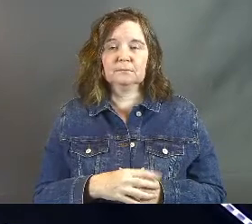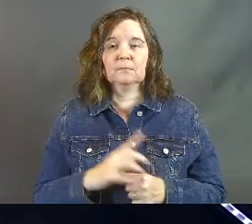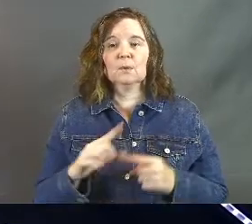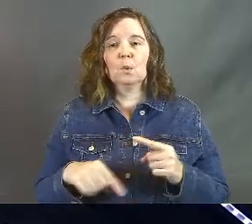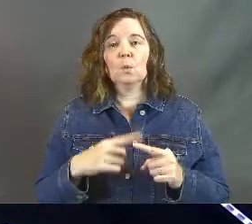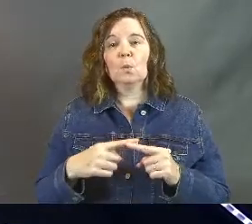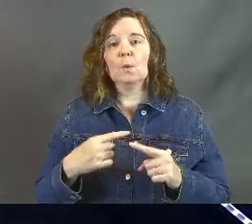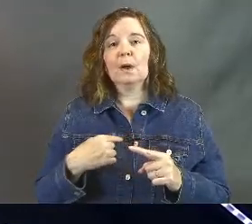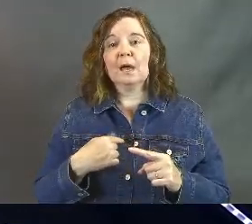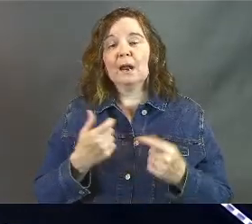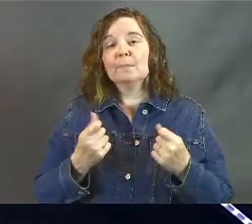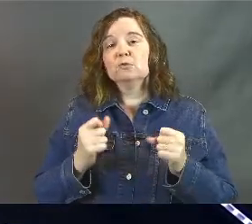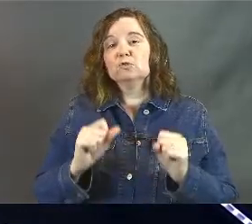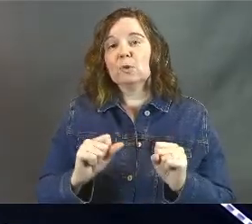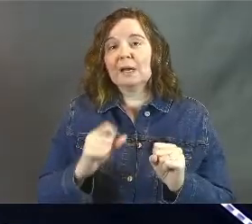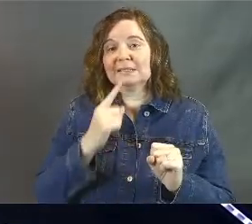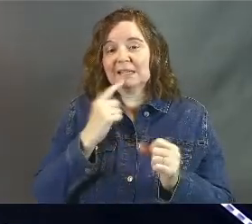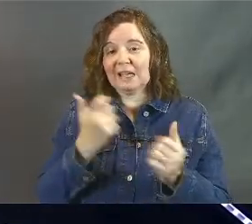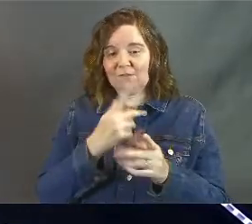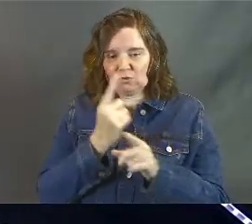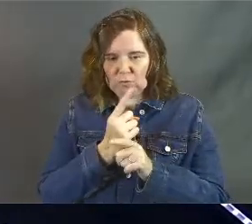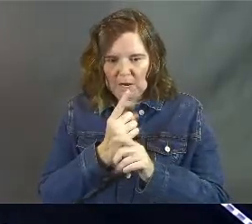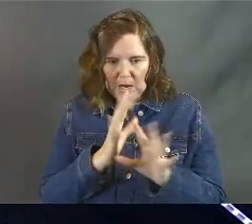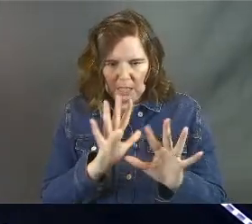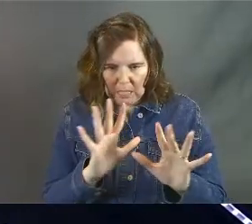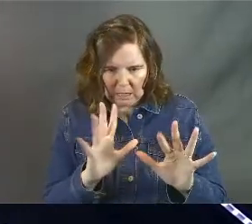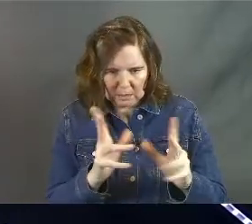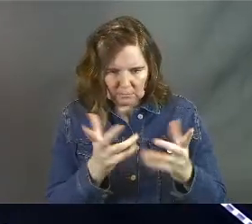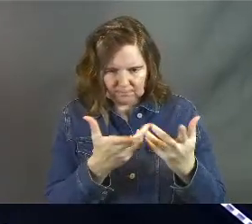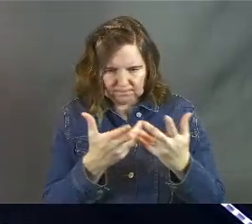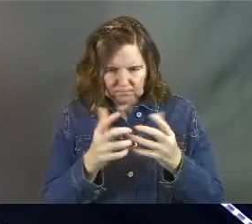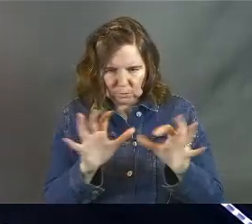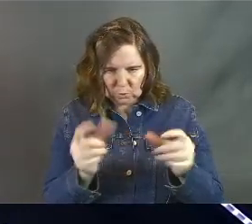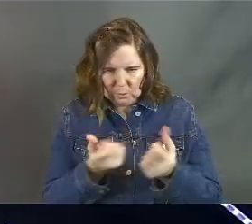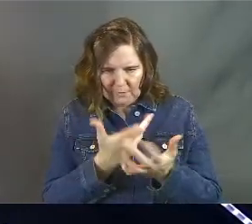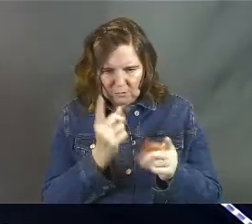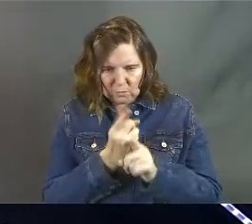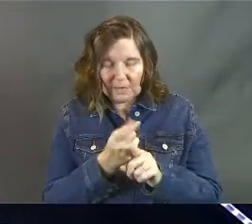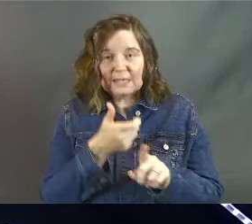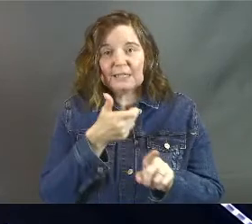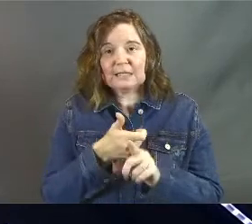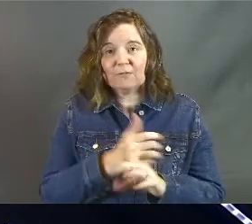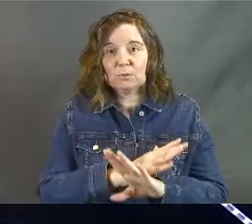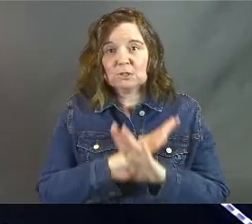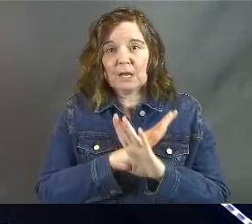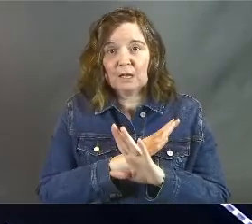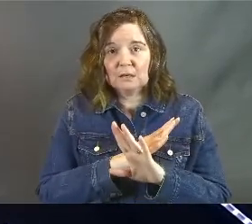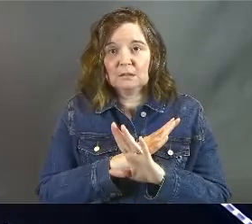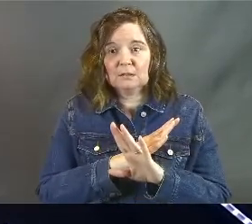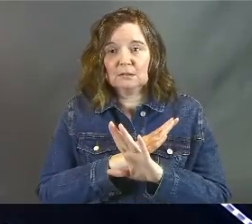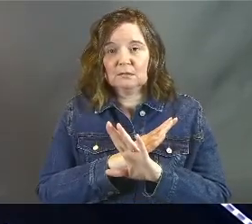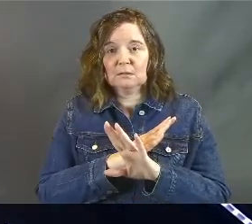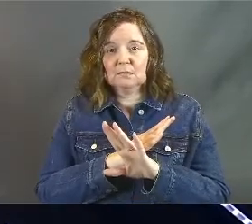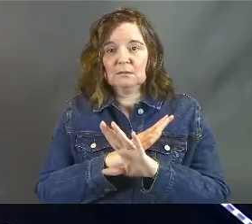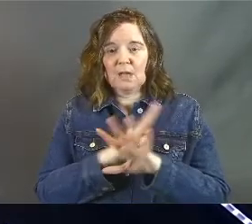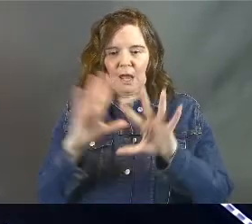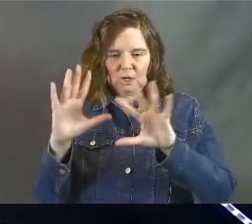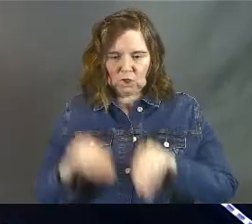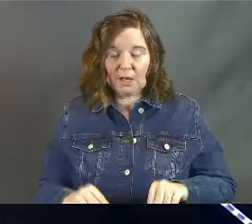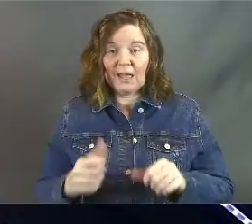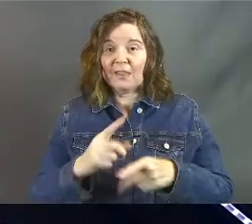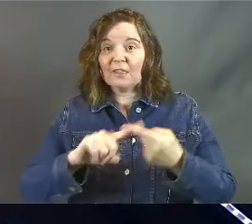See, when I'm trying to say everything right, trying to do everything right, it's self-protective and it shuts down any kind of